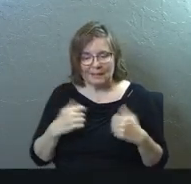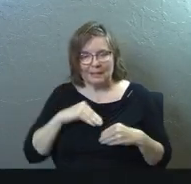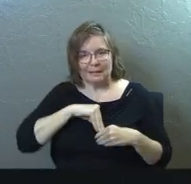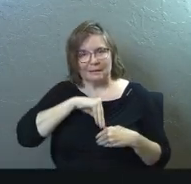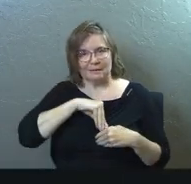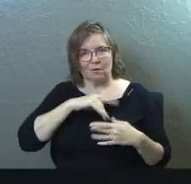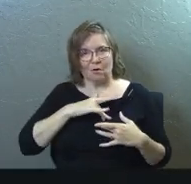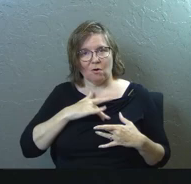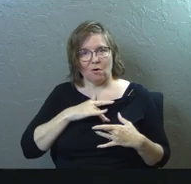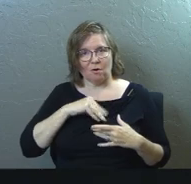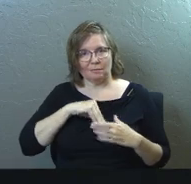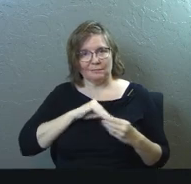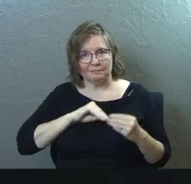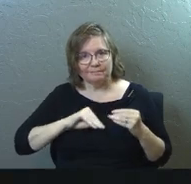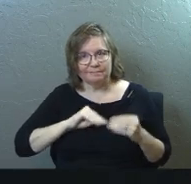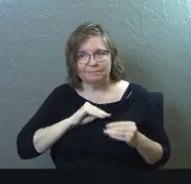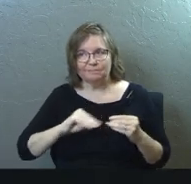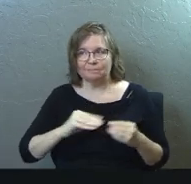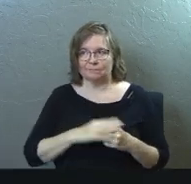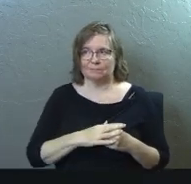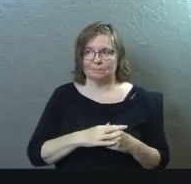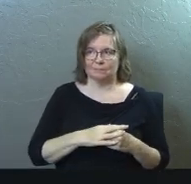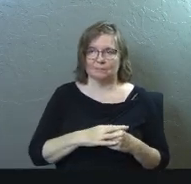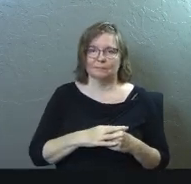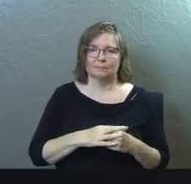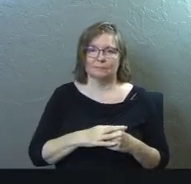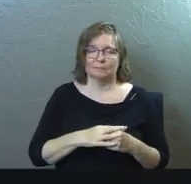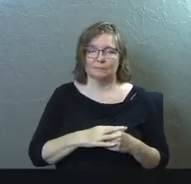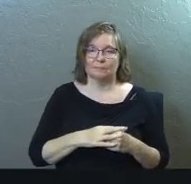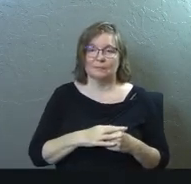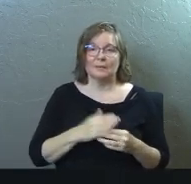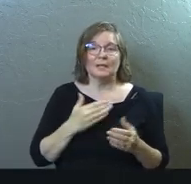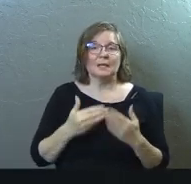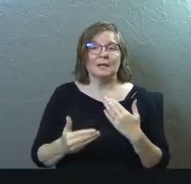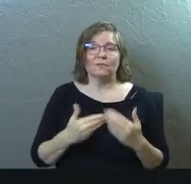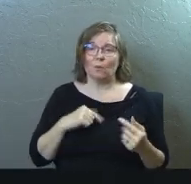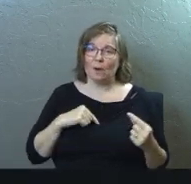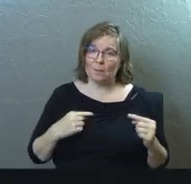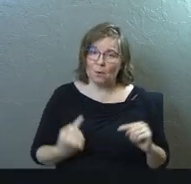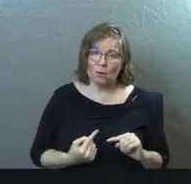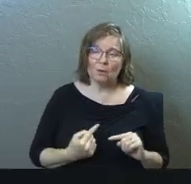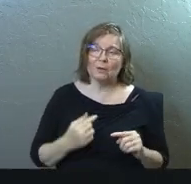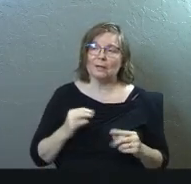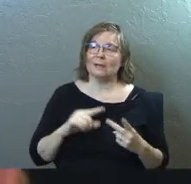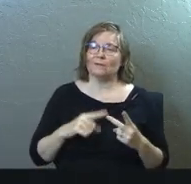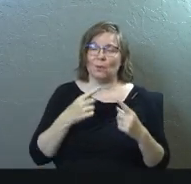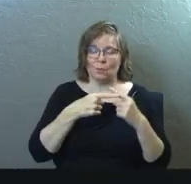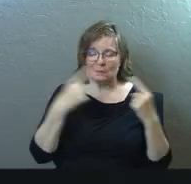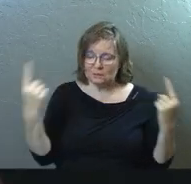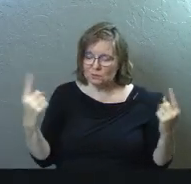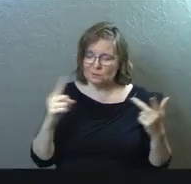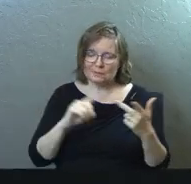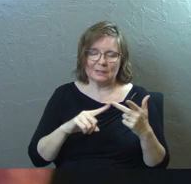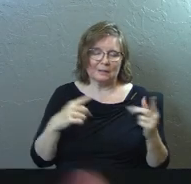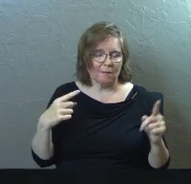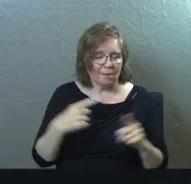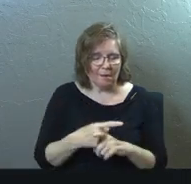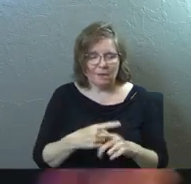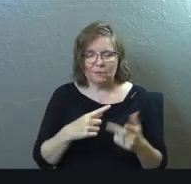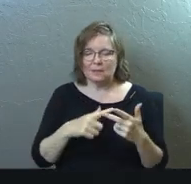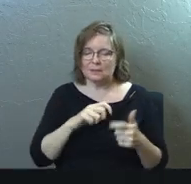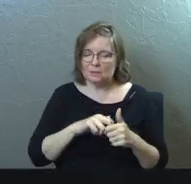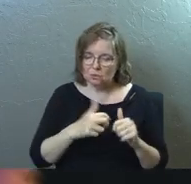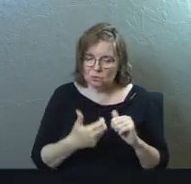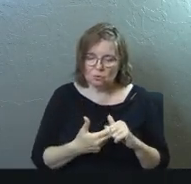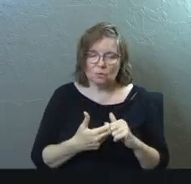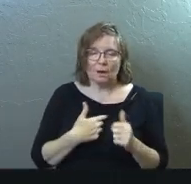heart so that you can be like Brant. You can sit on the stand and go, 'I love you. Even though I'm hurt, even though we disagree, even though there's conflict and